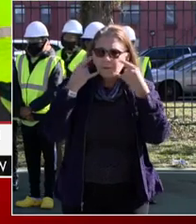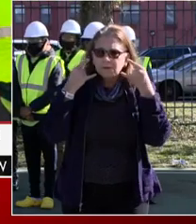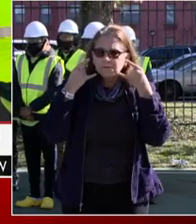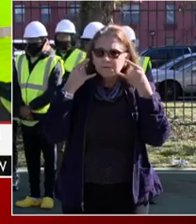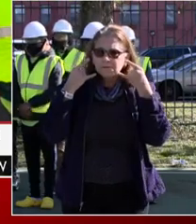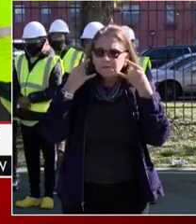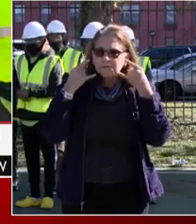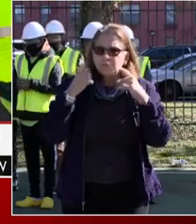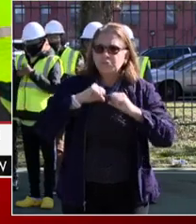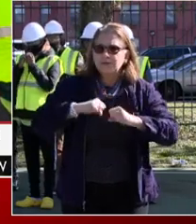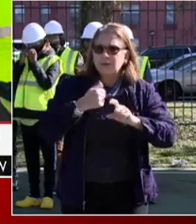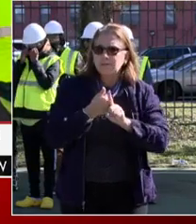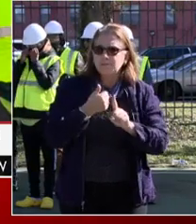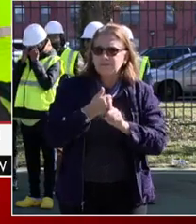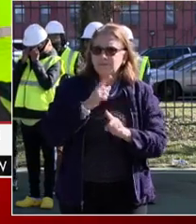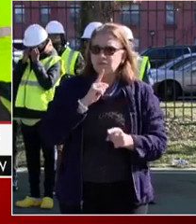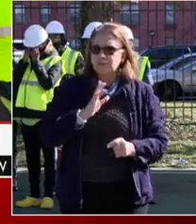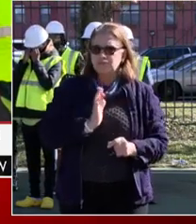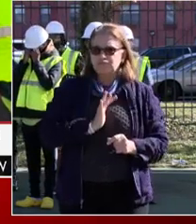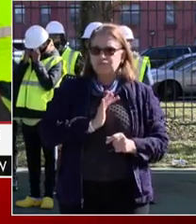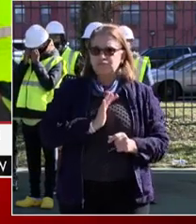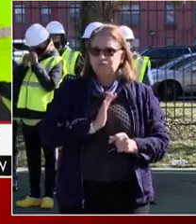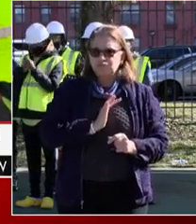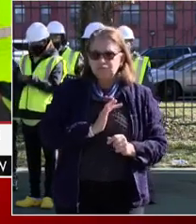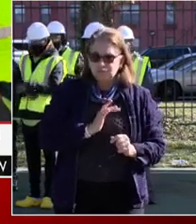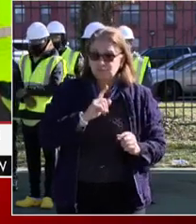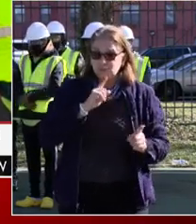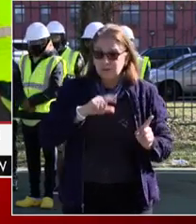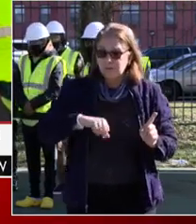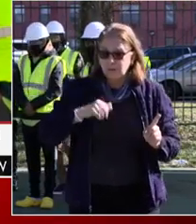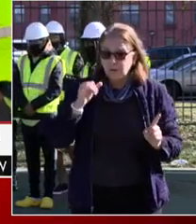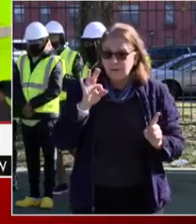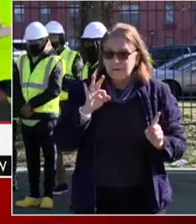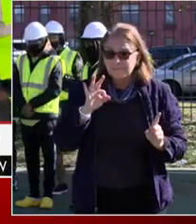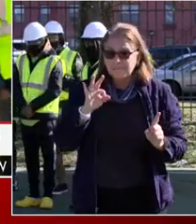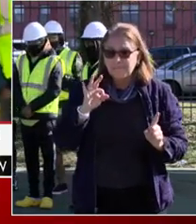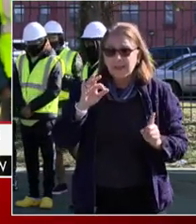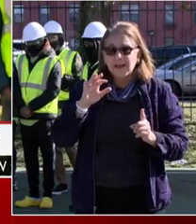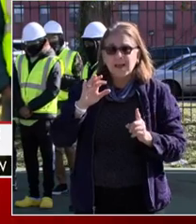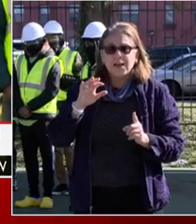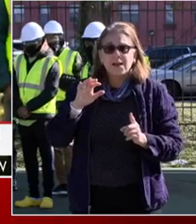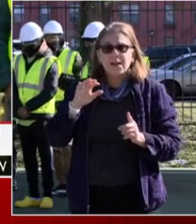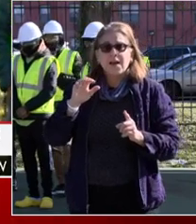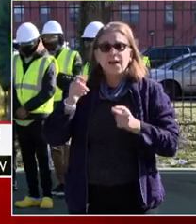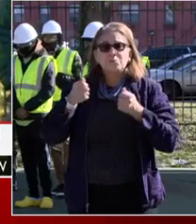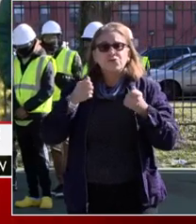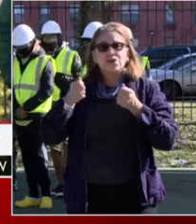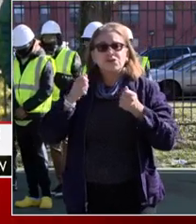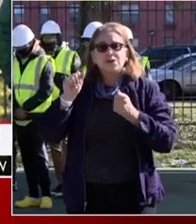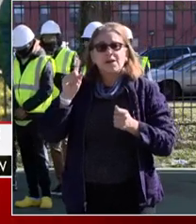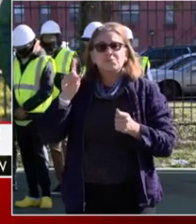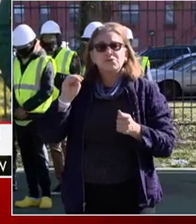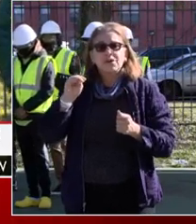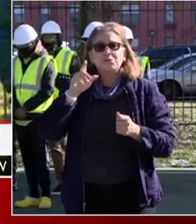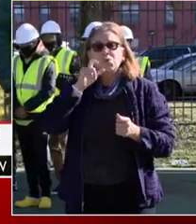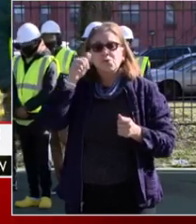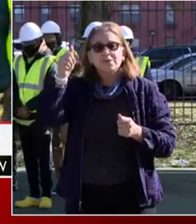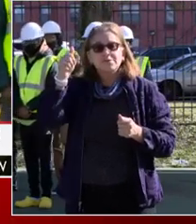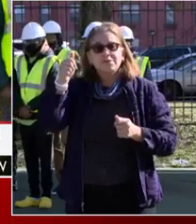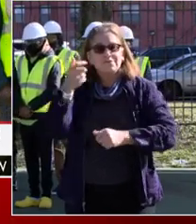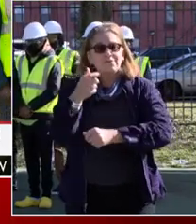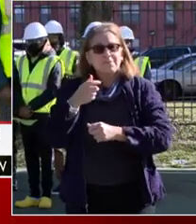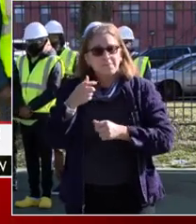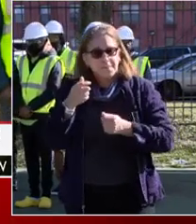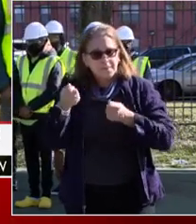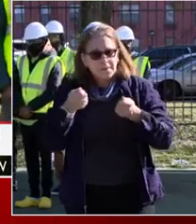of the administrators who are handling, in addition to the academics, the very, very heavy responsibility